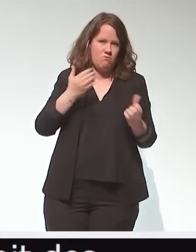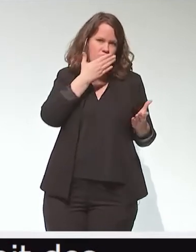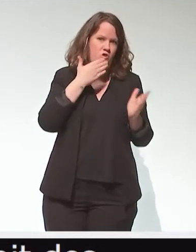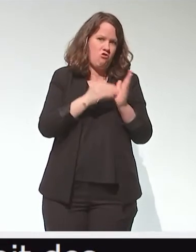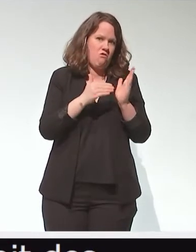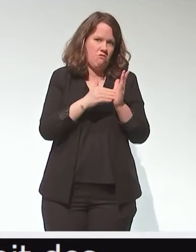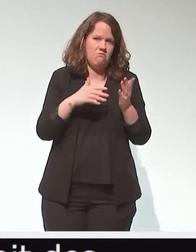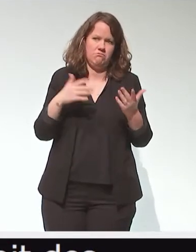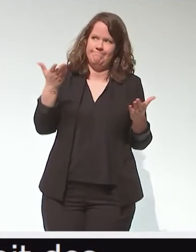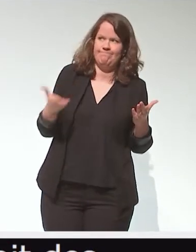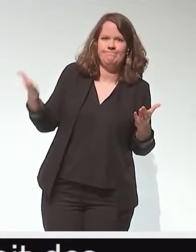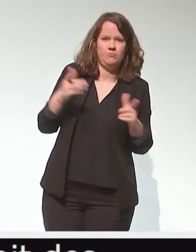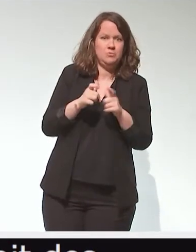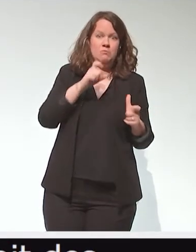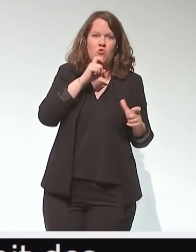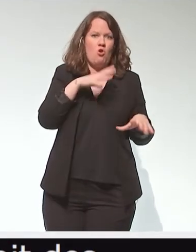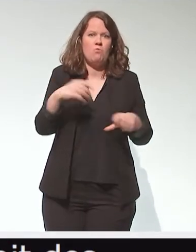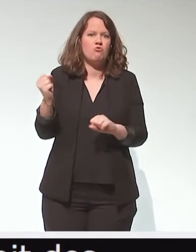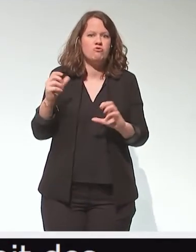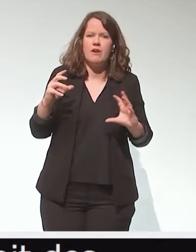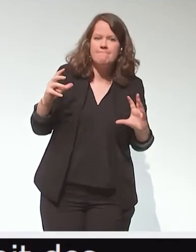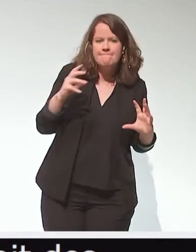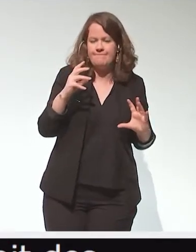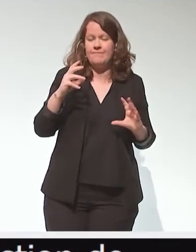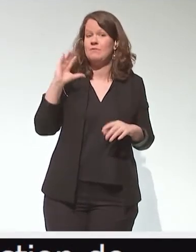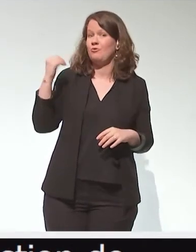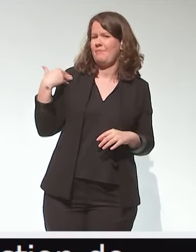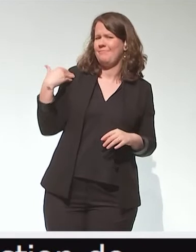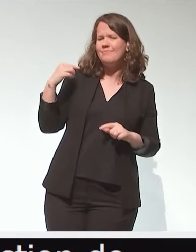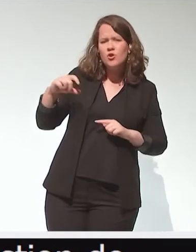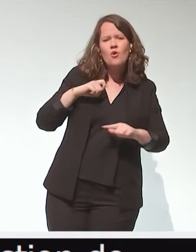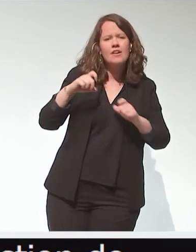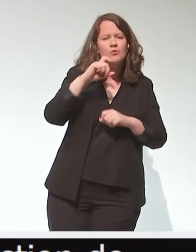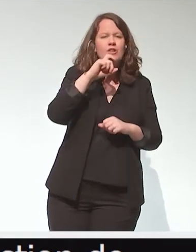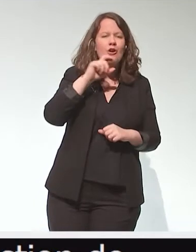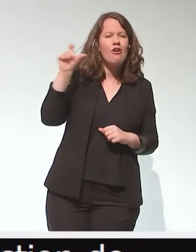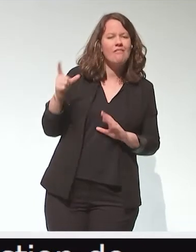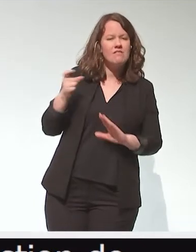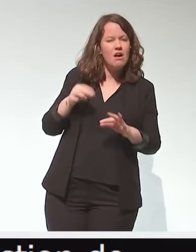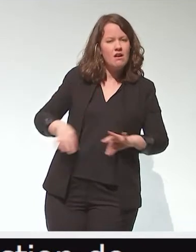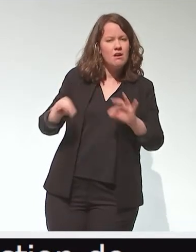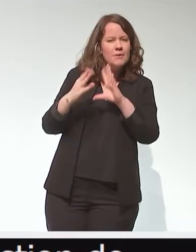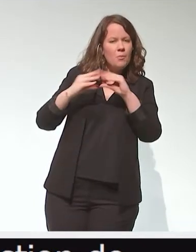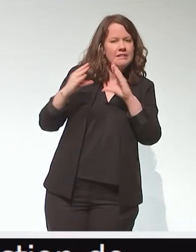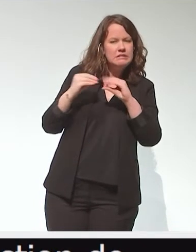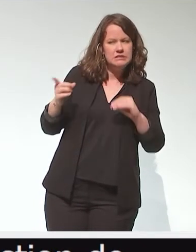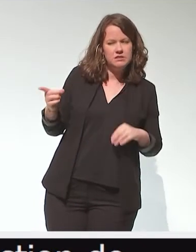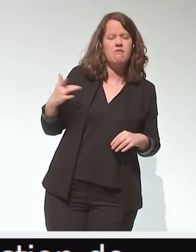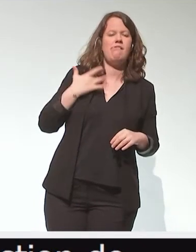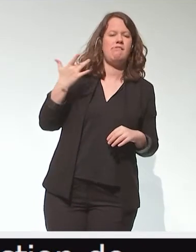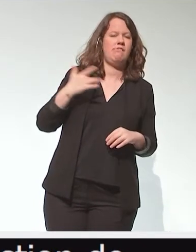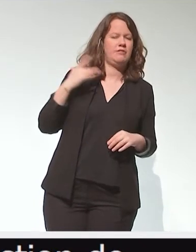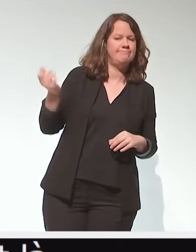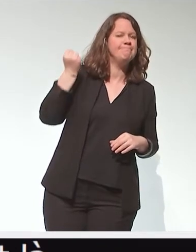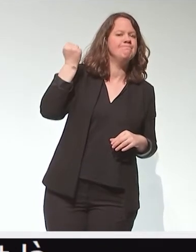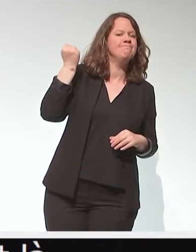great step forward. So how do we reach out to them? How do we get the message across? And on this note, I do think that our Romanian